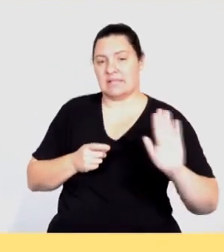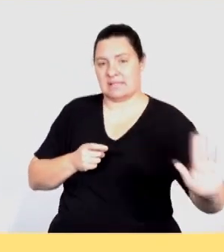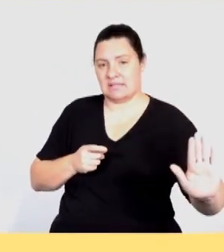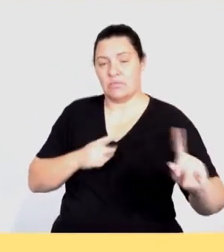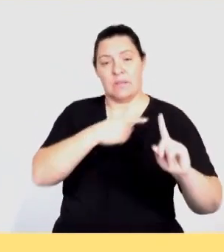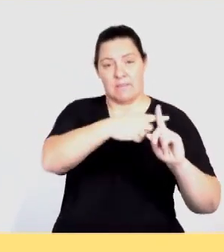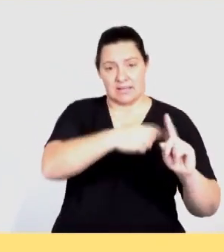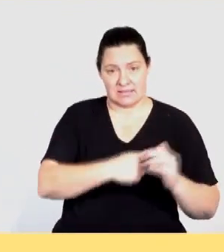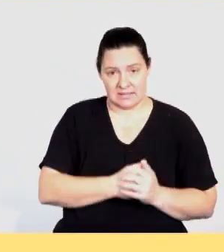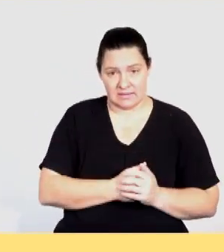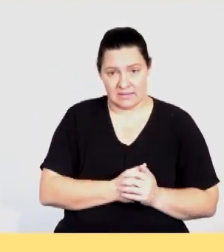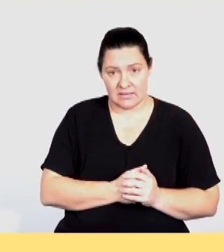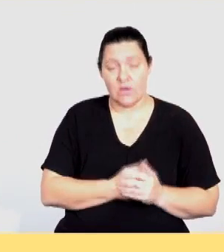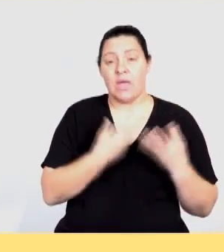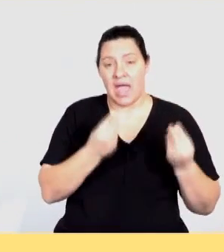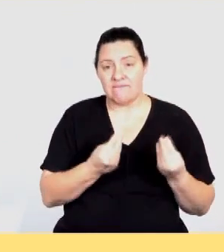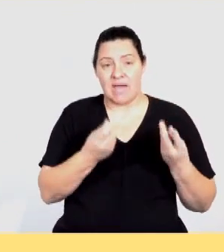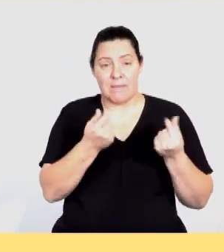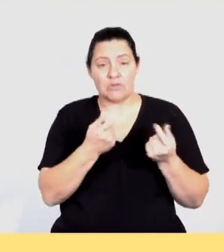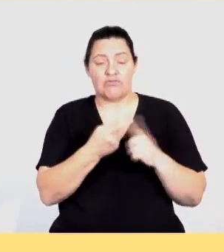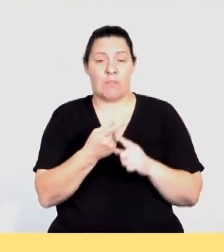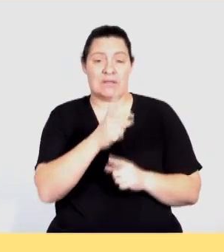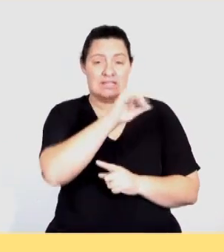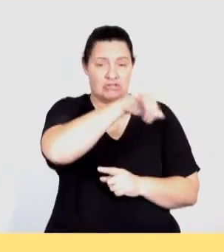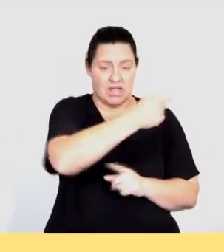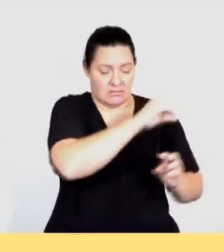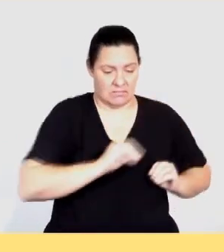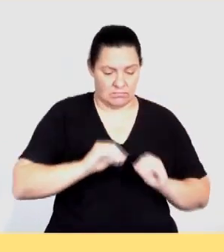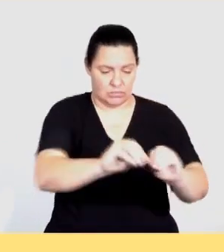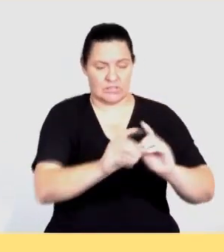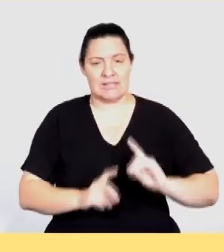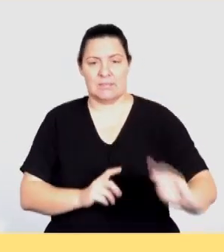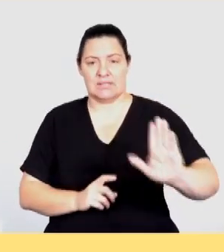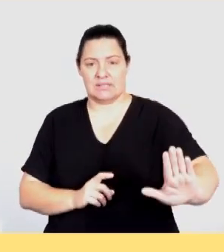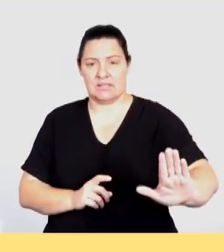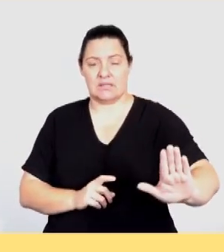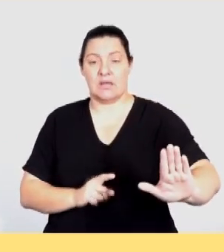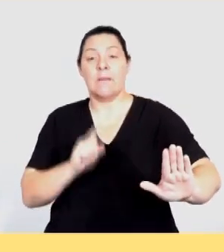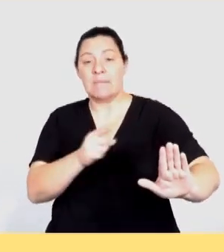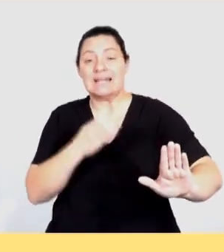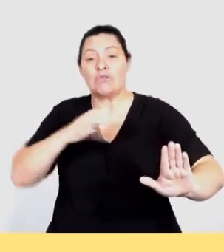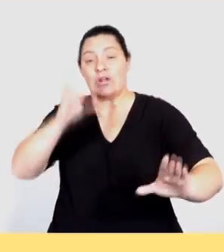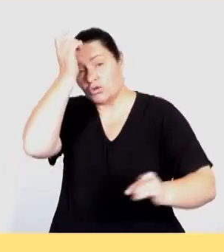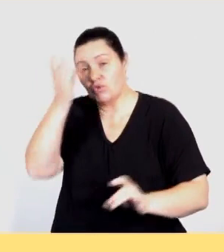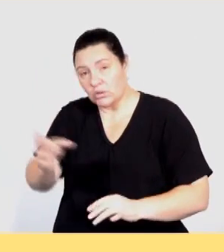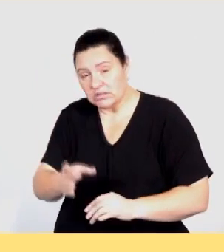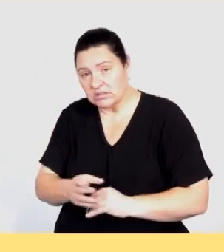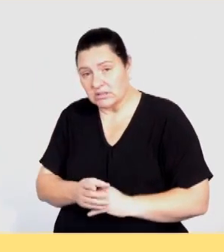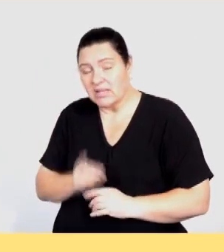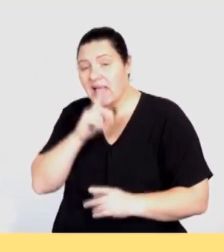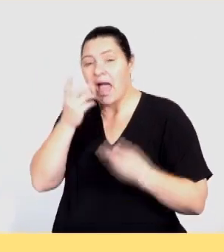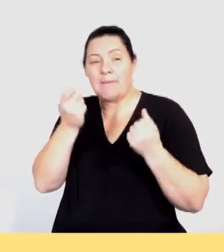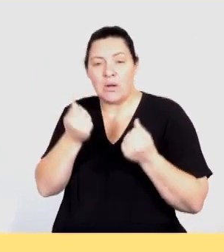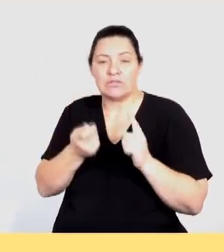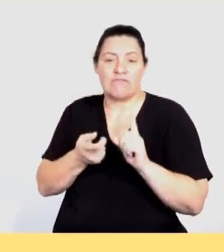are going to come to the debit side, which is a plus. So when you have amounts from the DJ, you bring them to the debit side. But all your